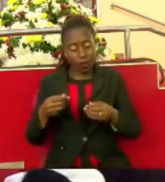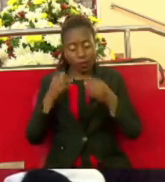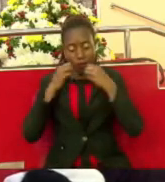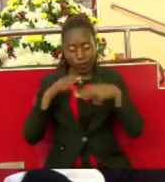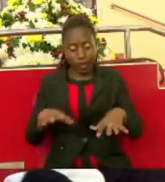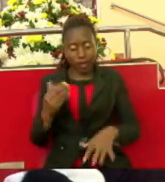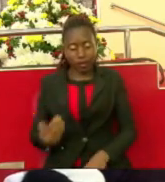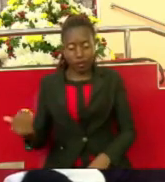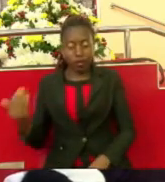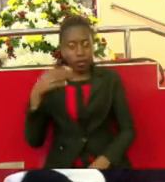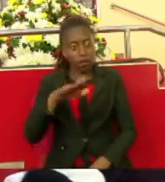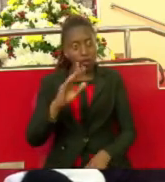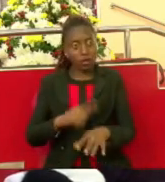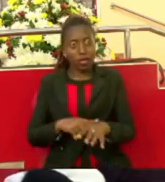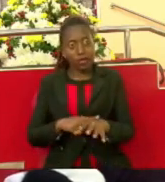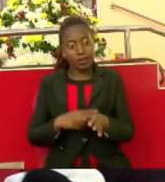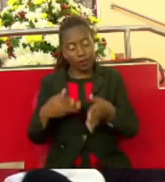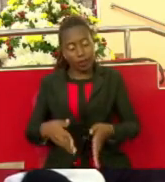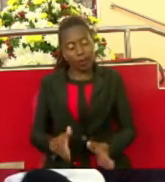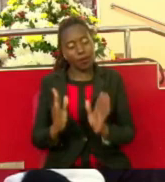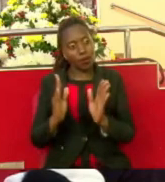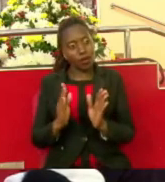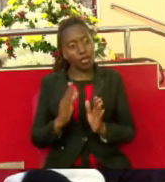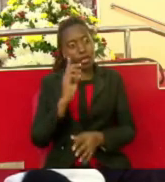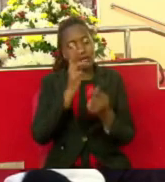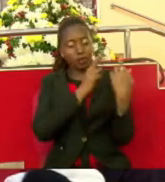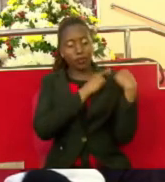It is you who will speak life into their life.